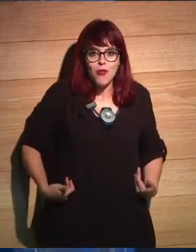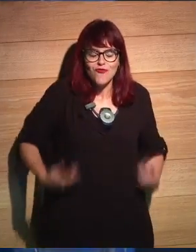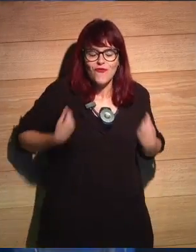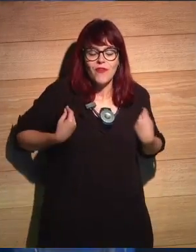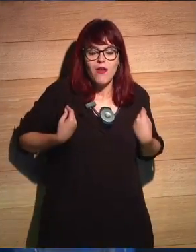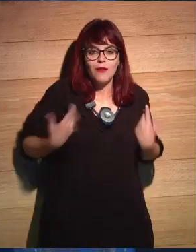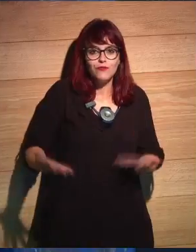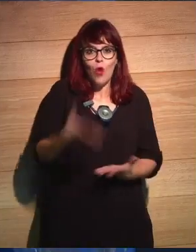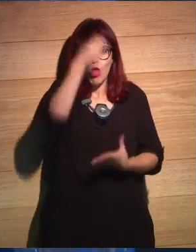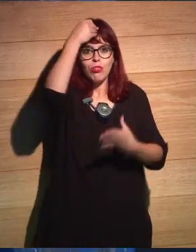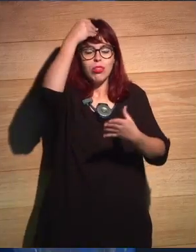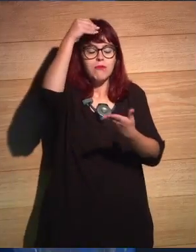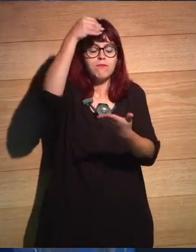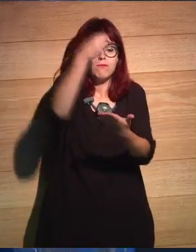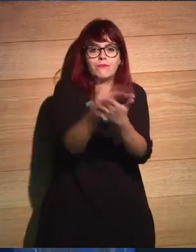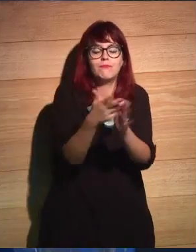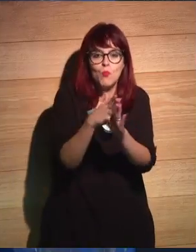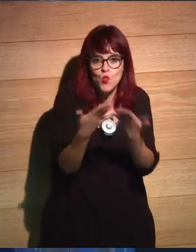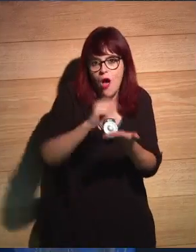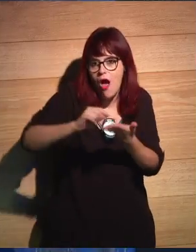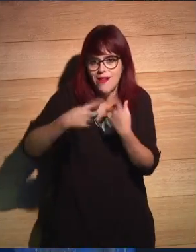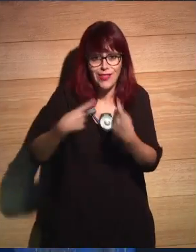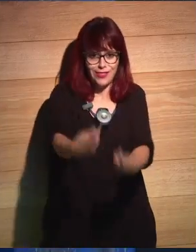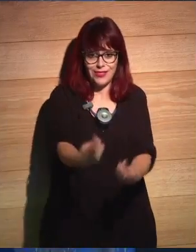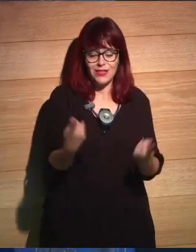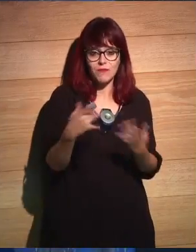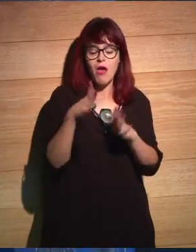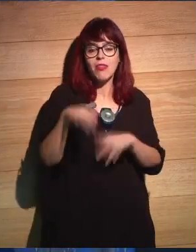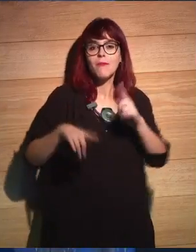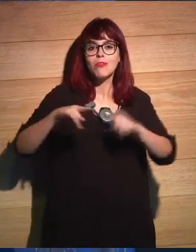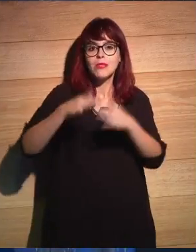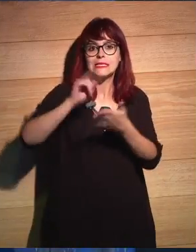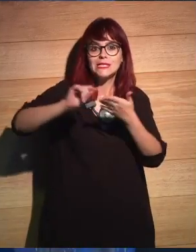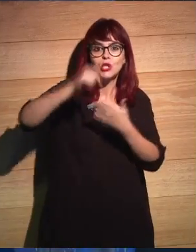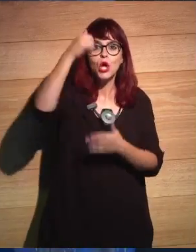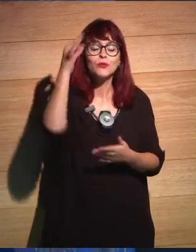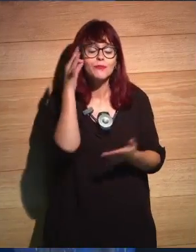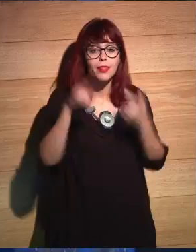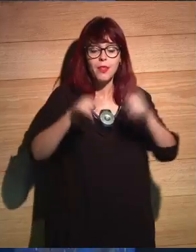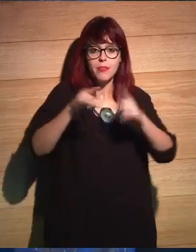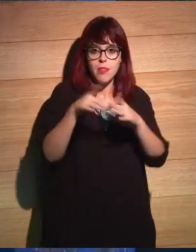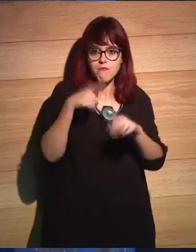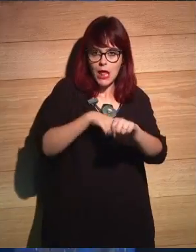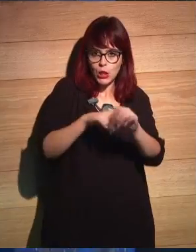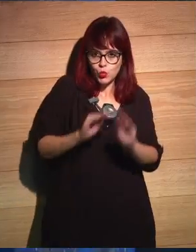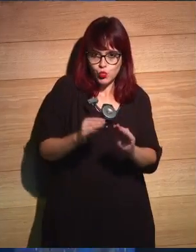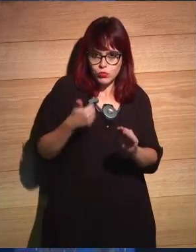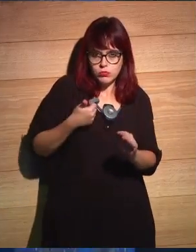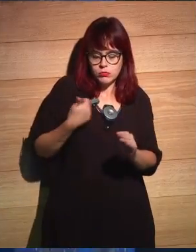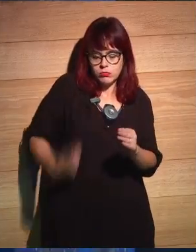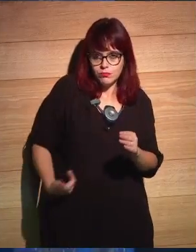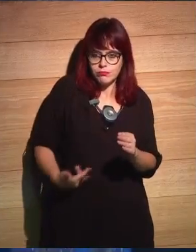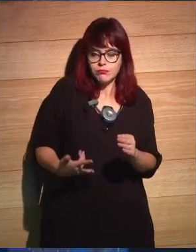all the smells and all our experiences are reflected in literature. Some writers, depending on